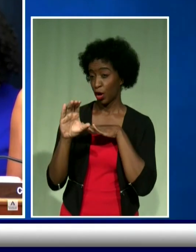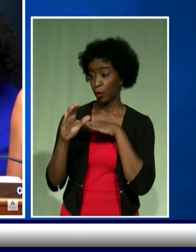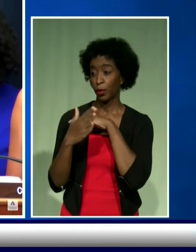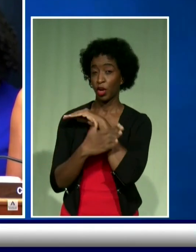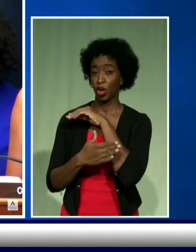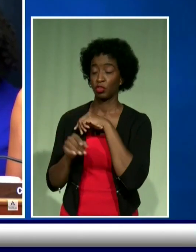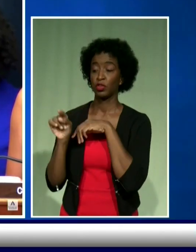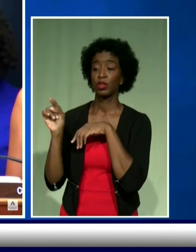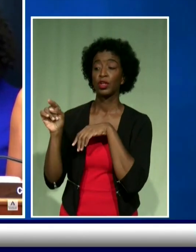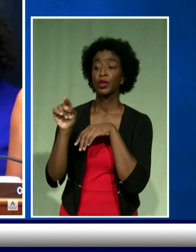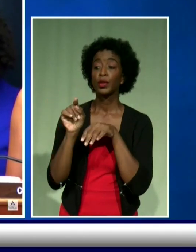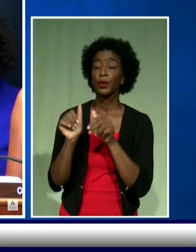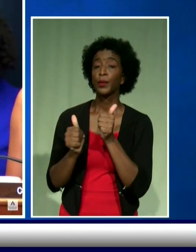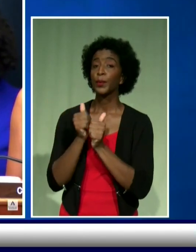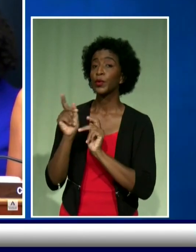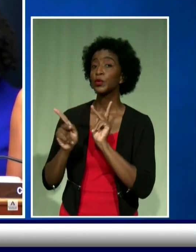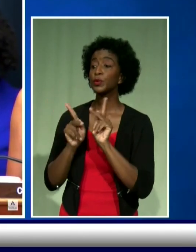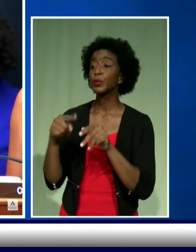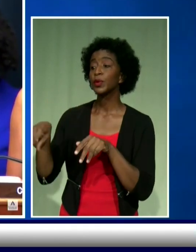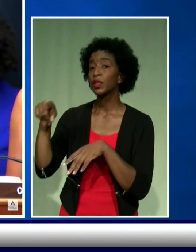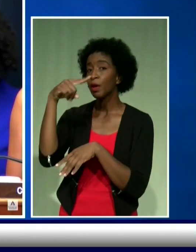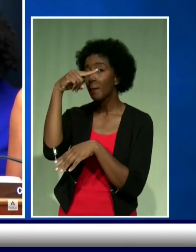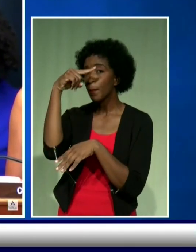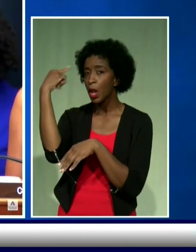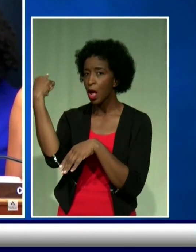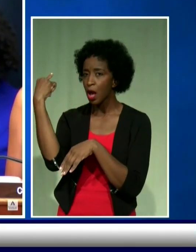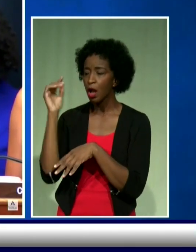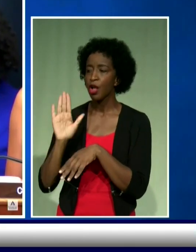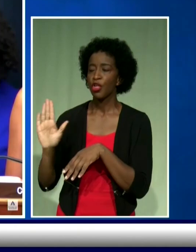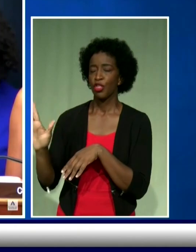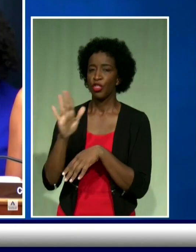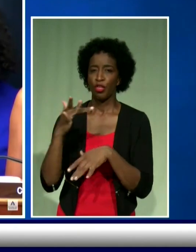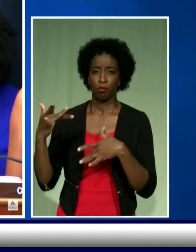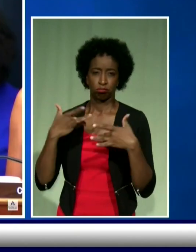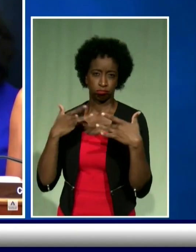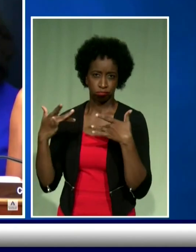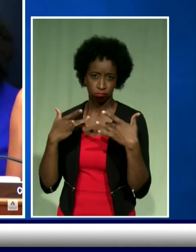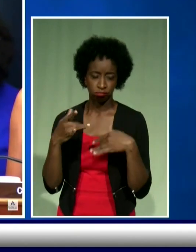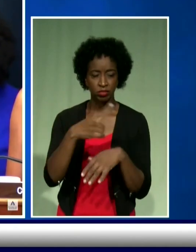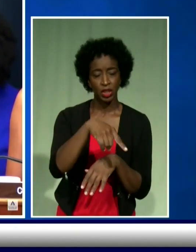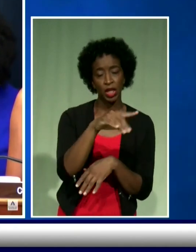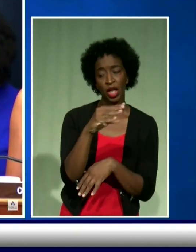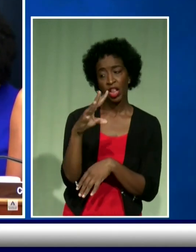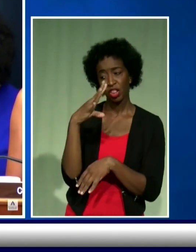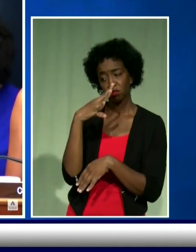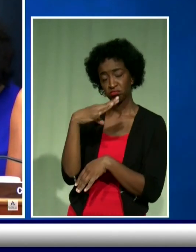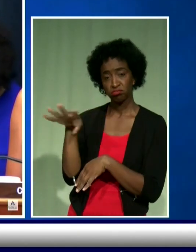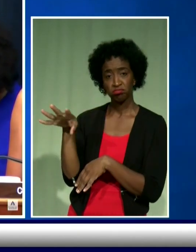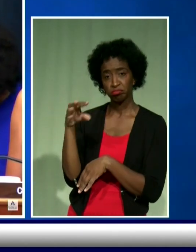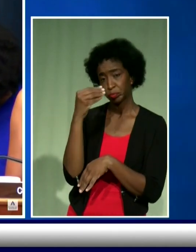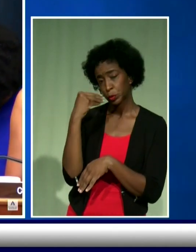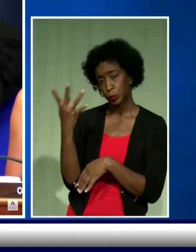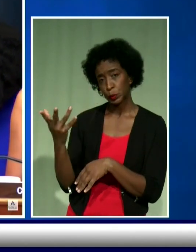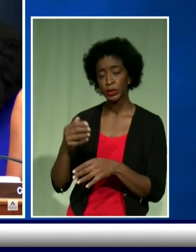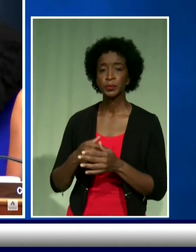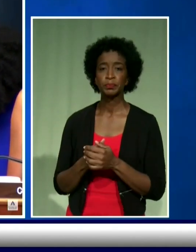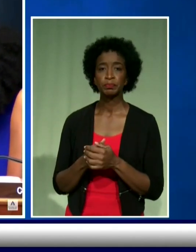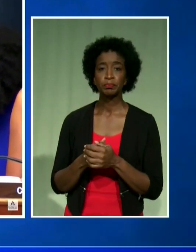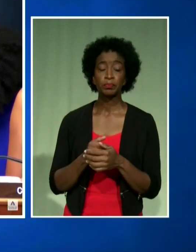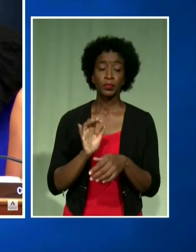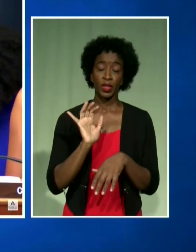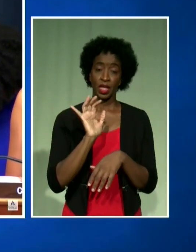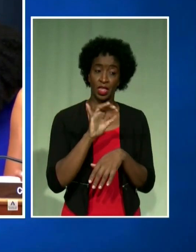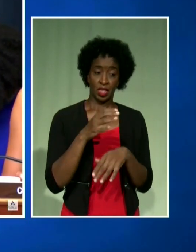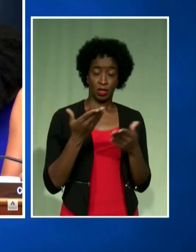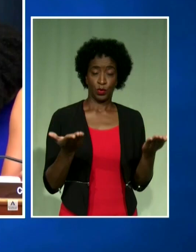has been blatantly ignored. As chairwoman of the committee, and even long before I assumed the